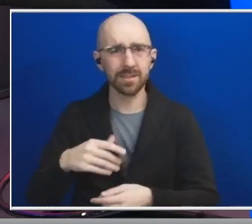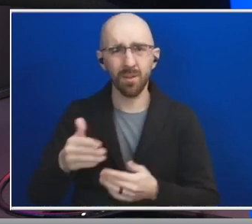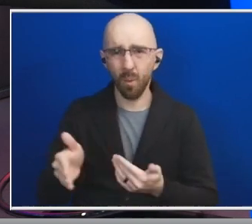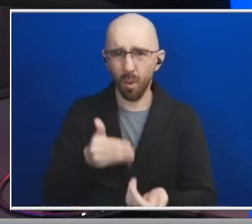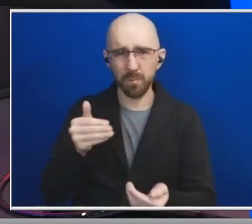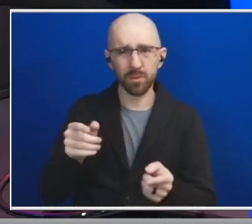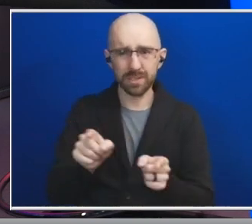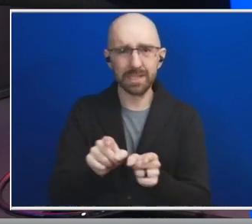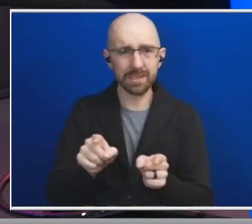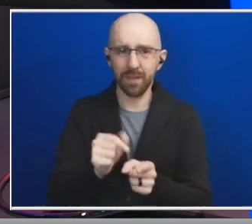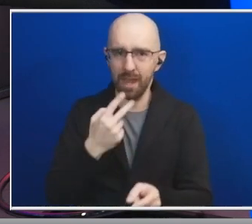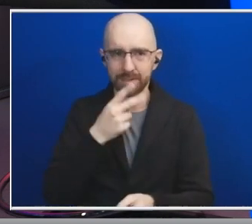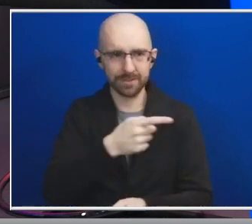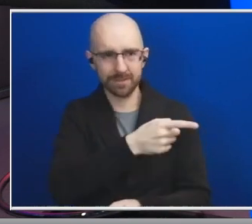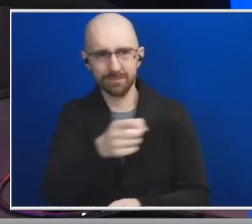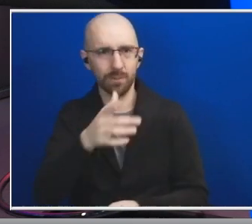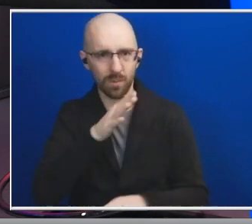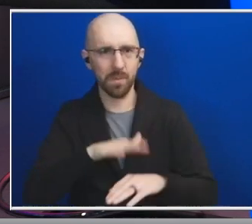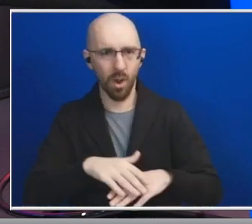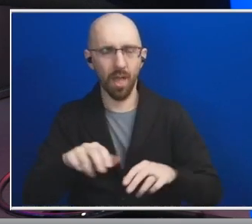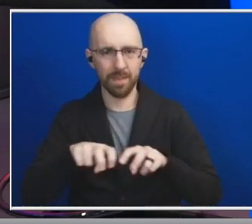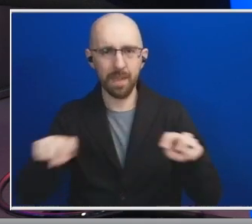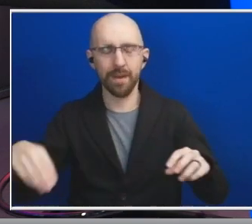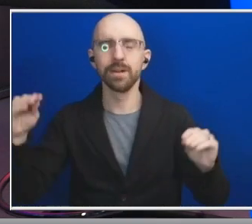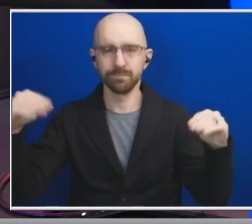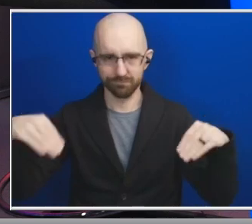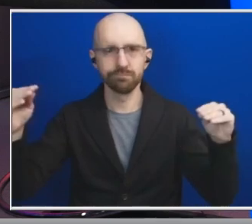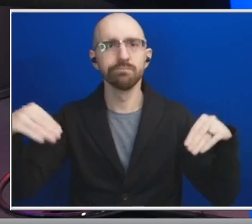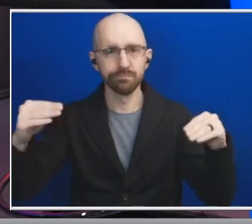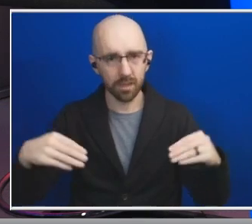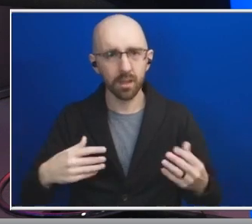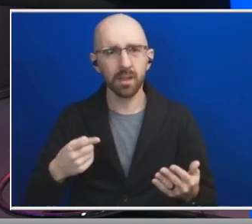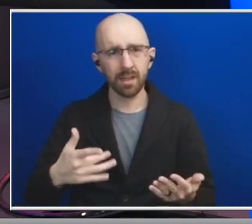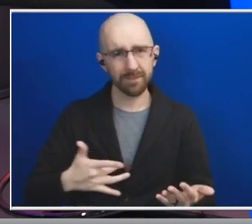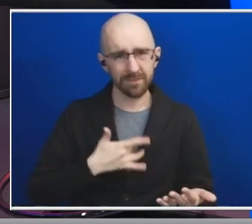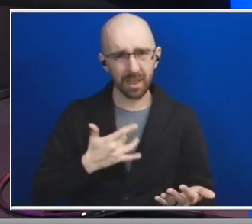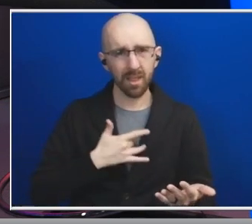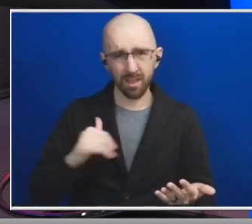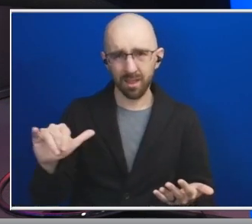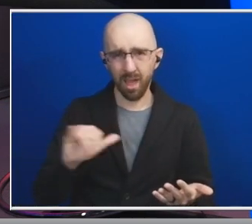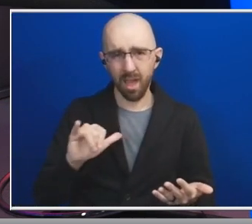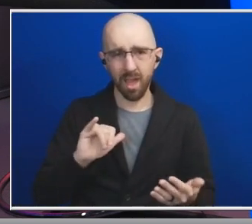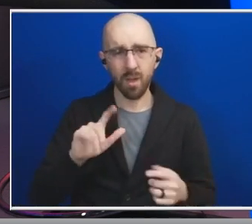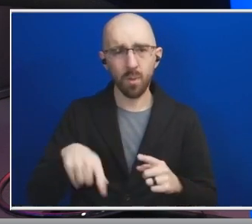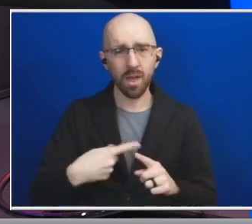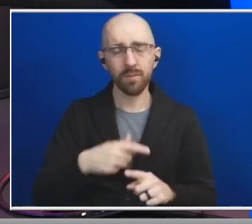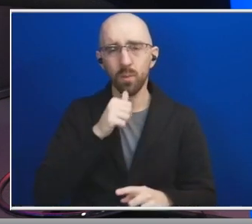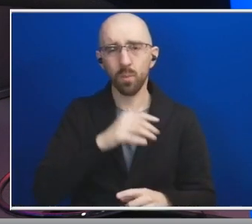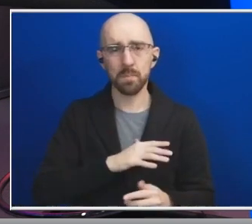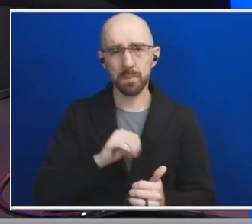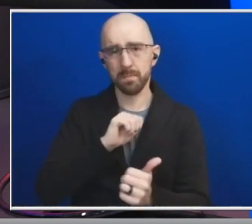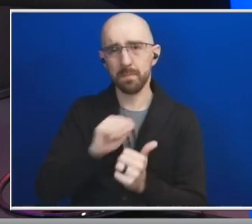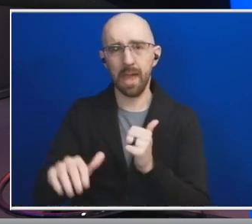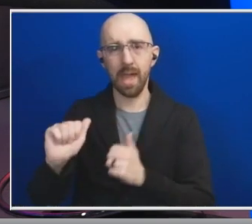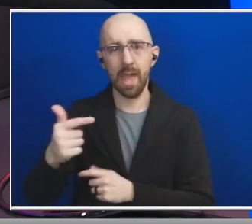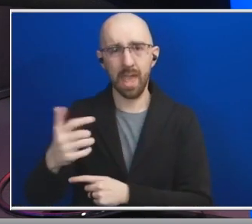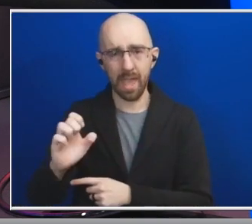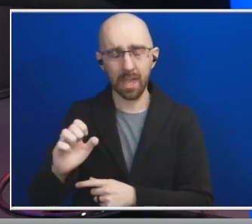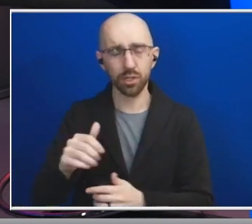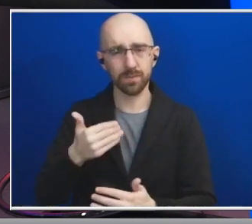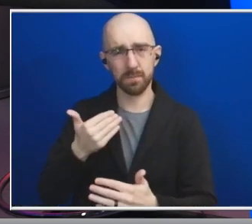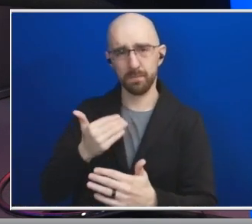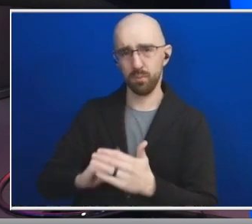woman on the panel nodding their head yes, does it feel like once women pass the age of being able to give birth, their health is